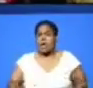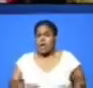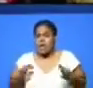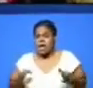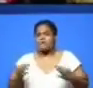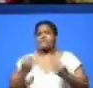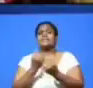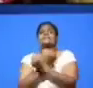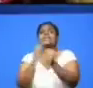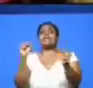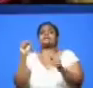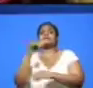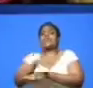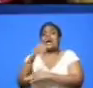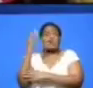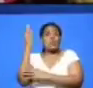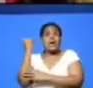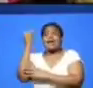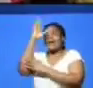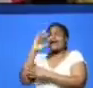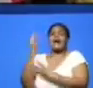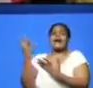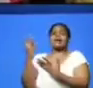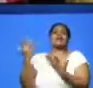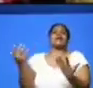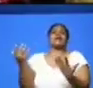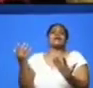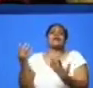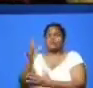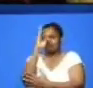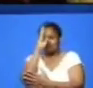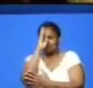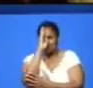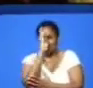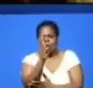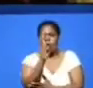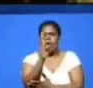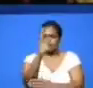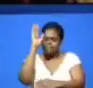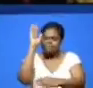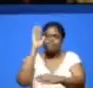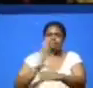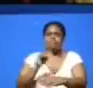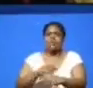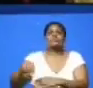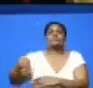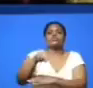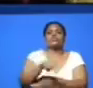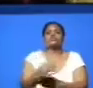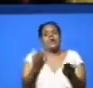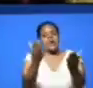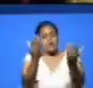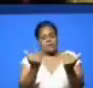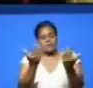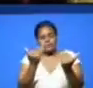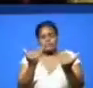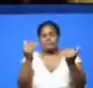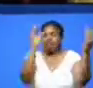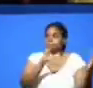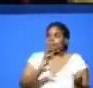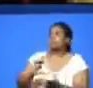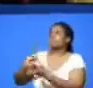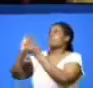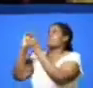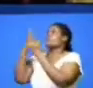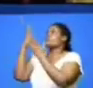spared tonight because God has a straightforward call to you to come back to the